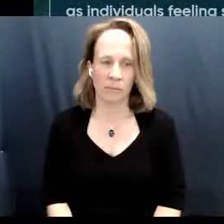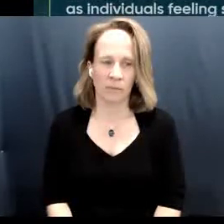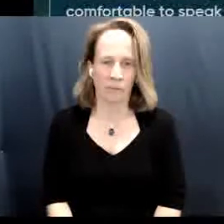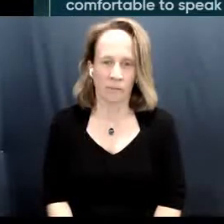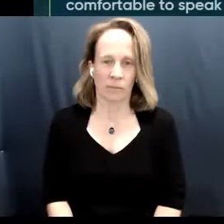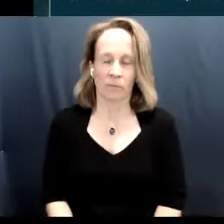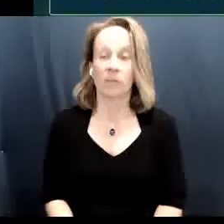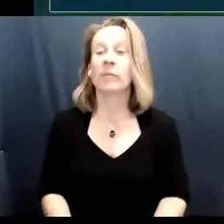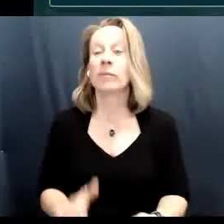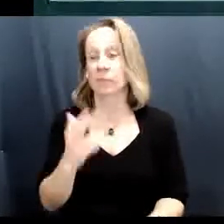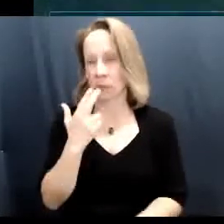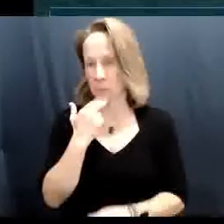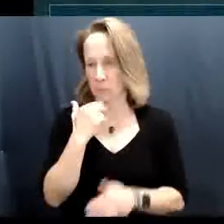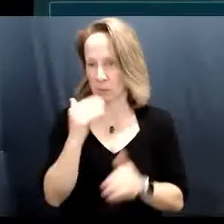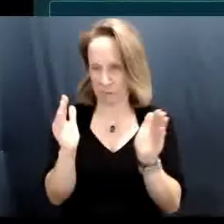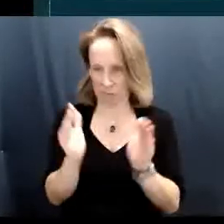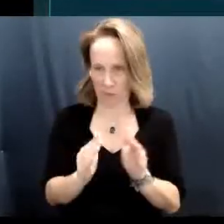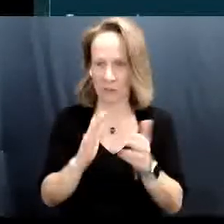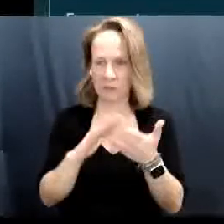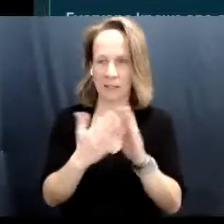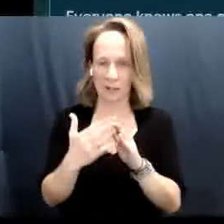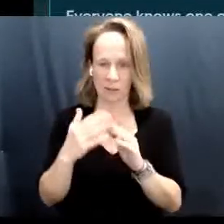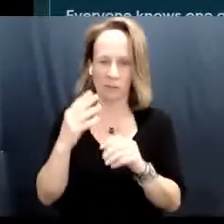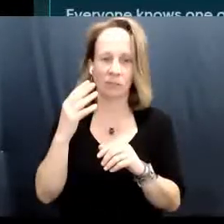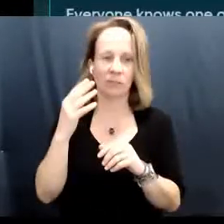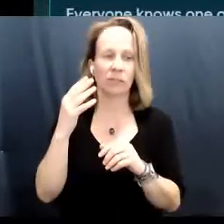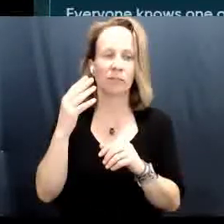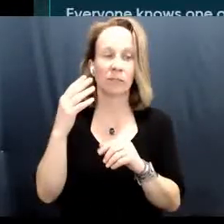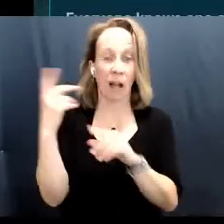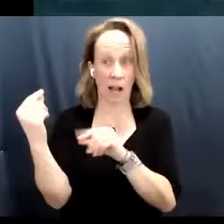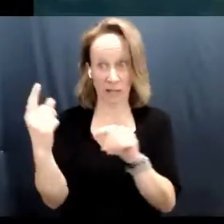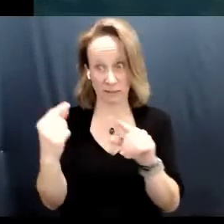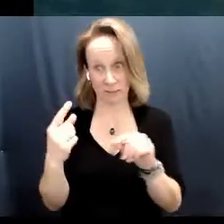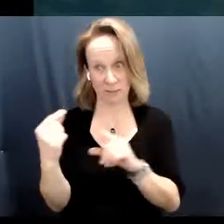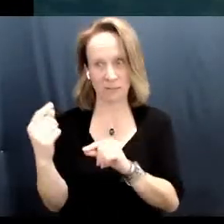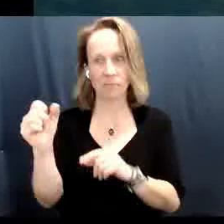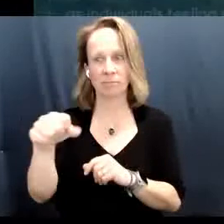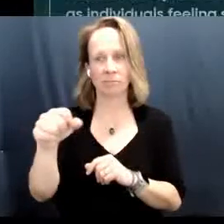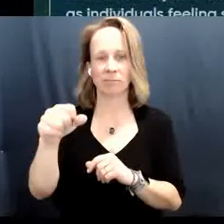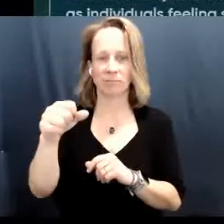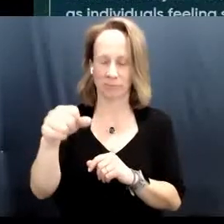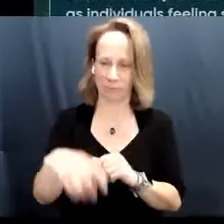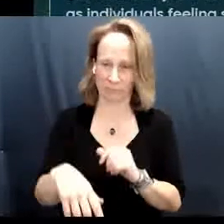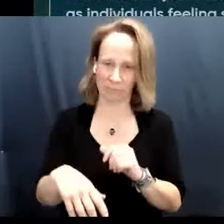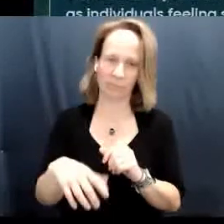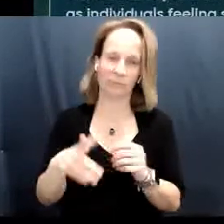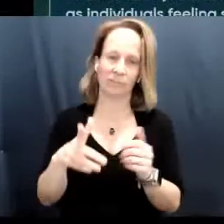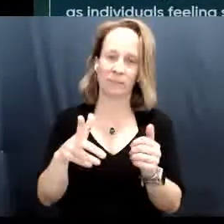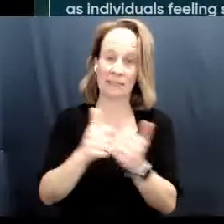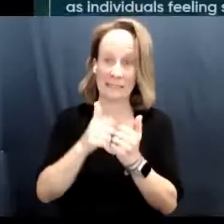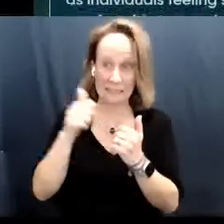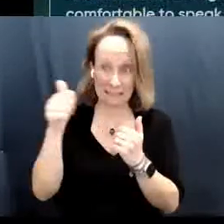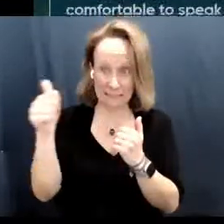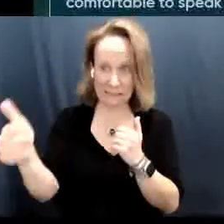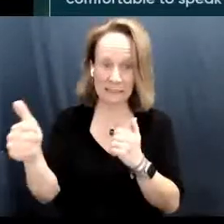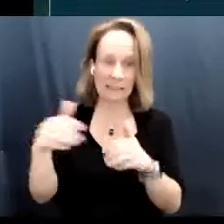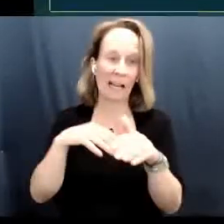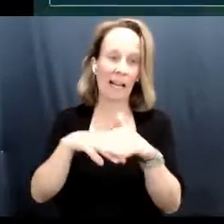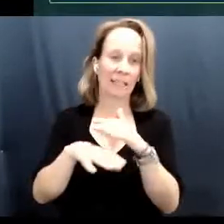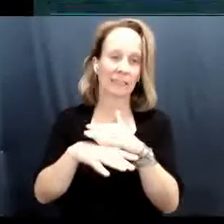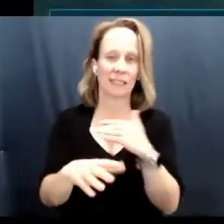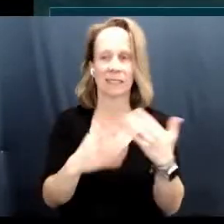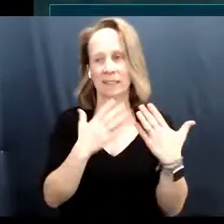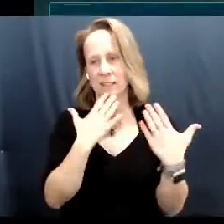Small town gossip, distance, absolutely. Representation, access. Thank you all for getting all of these things.